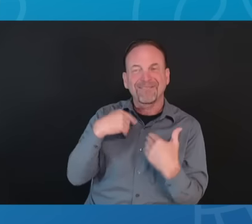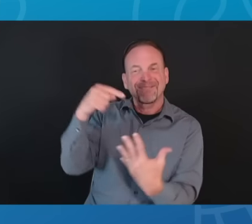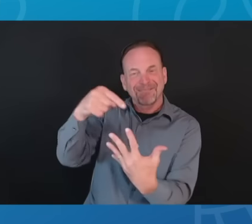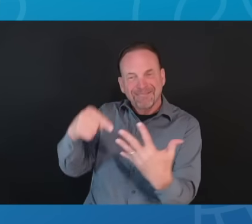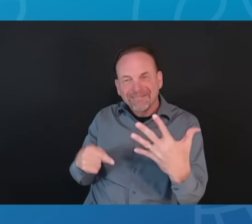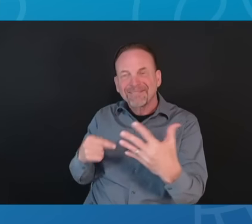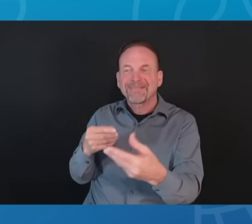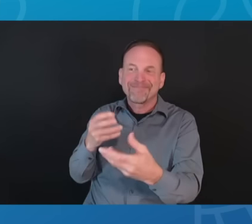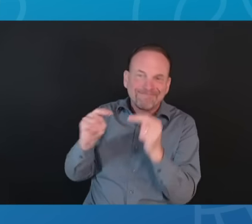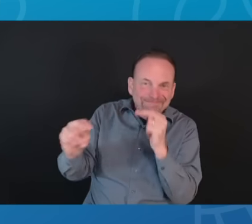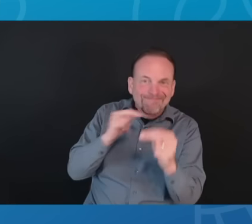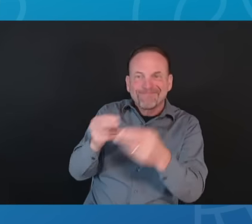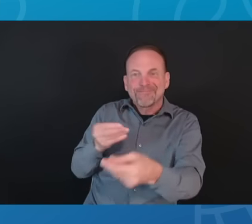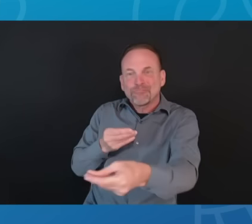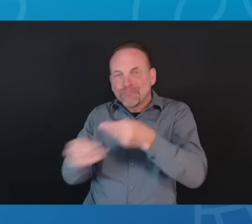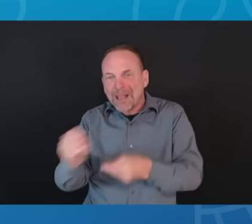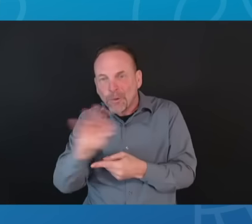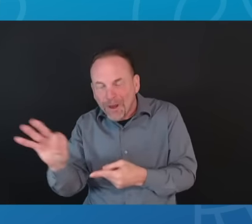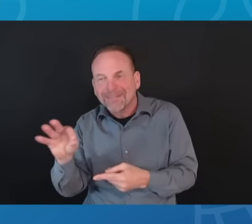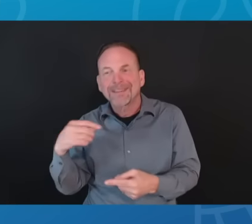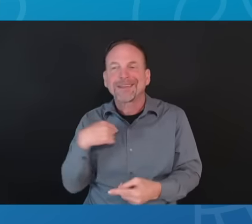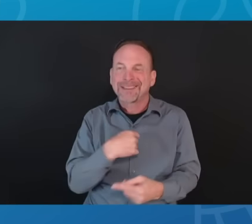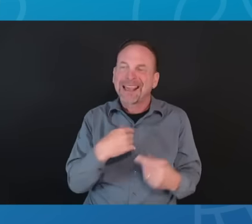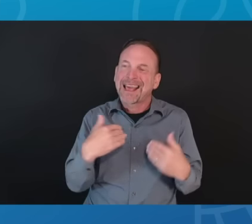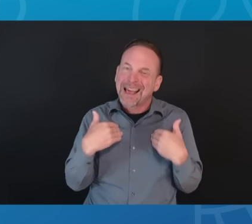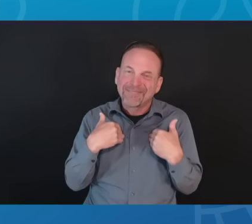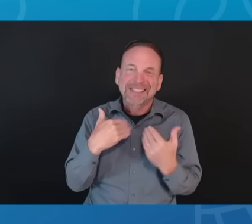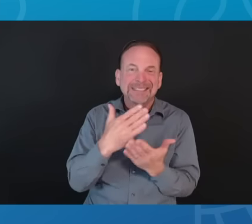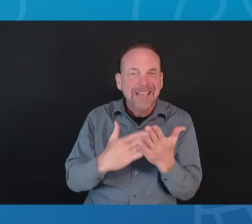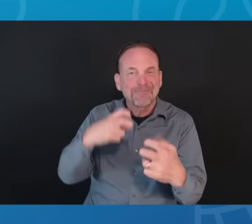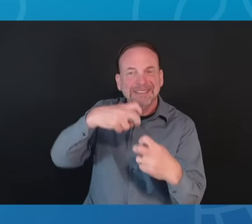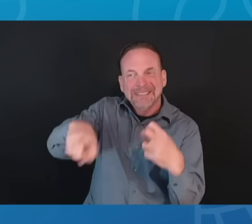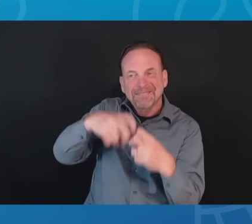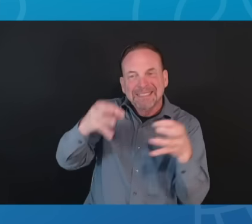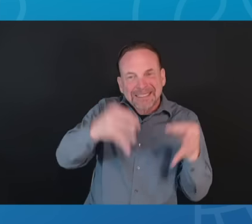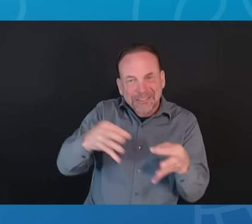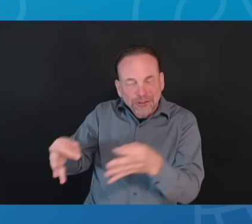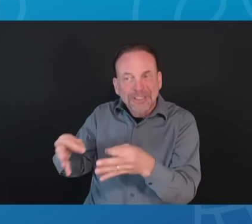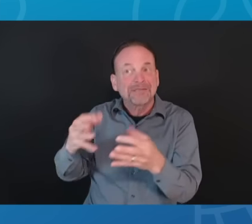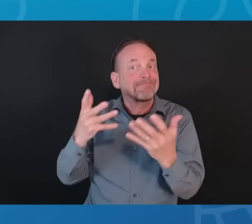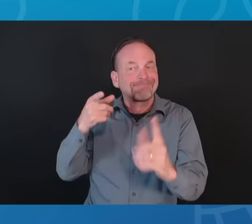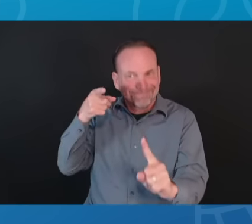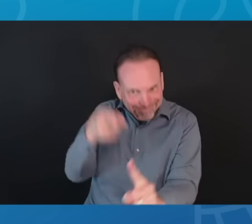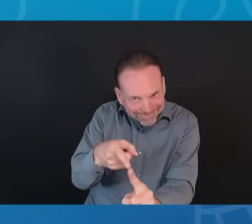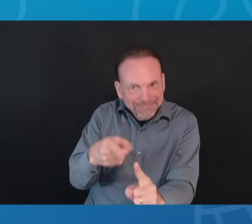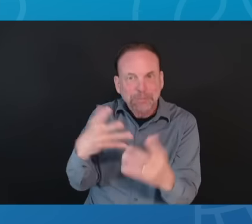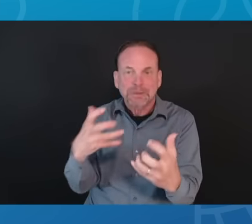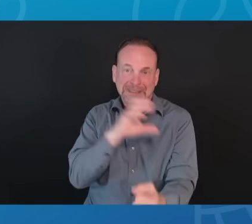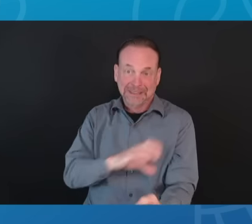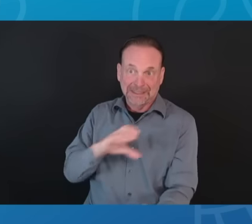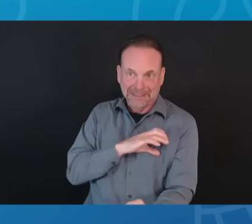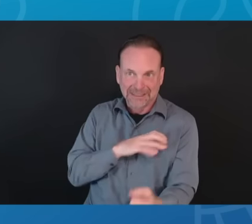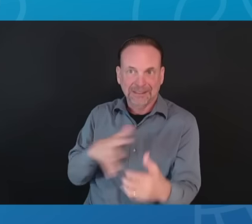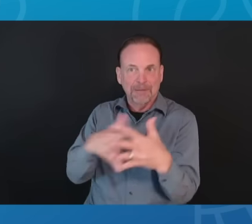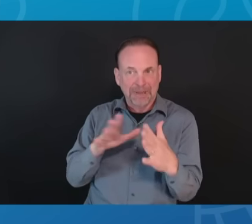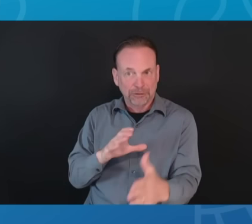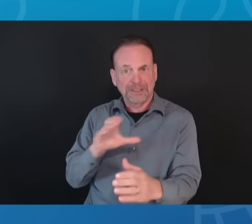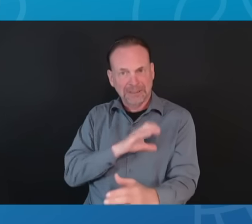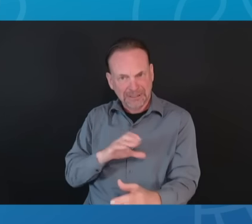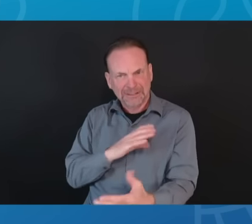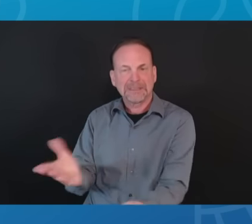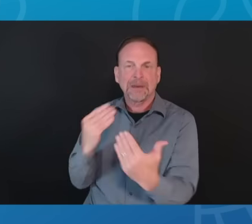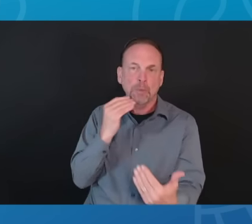American citizens home. And what we have decided time and again is that we're willing to make those decisions because the safety and security of the